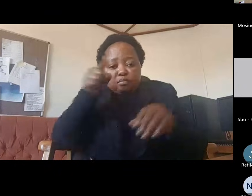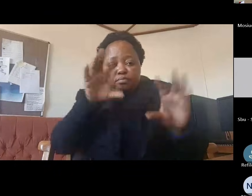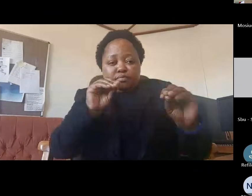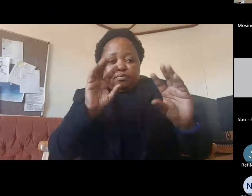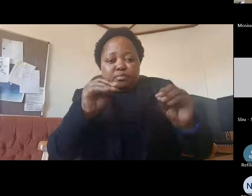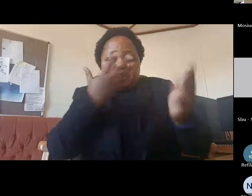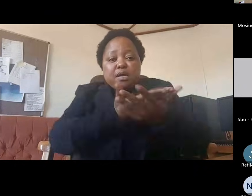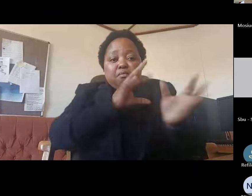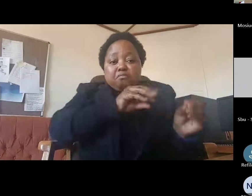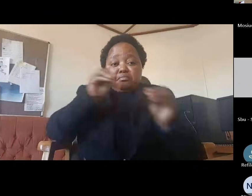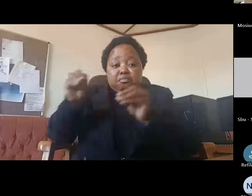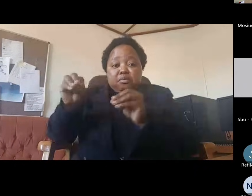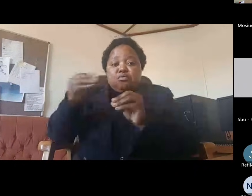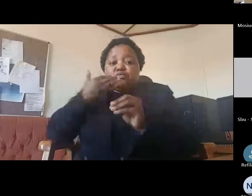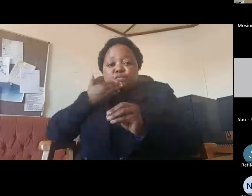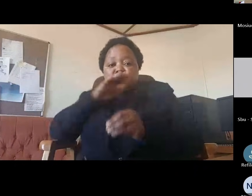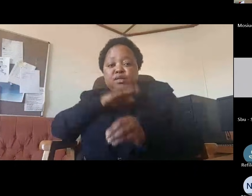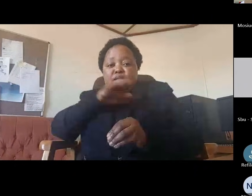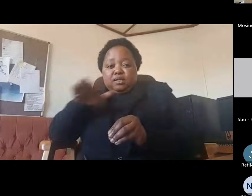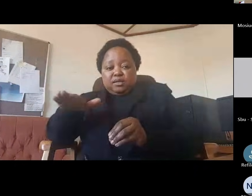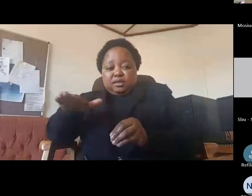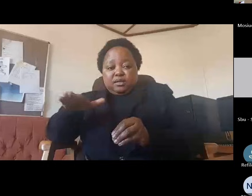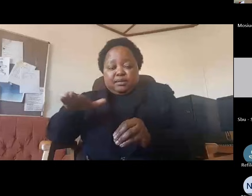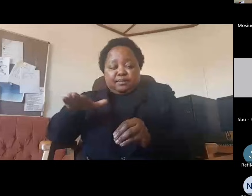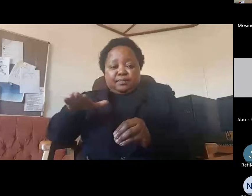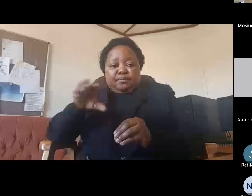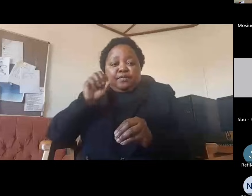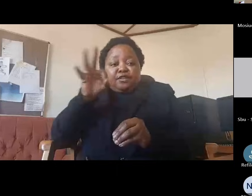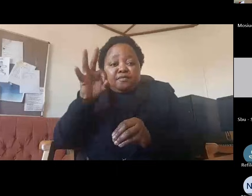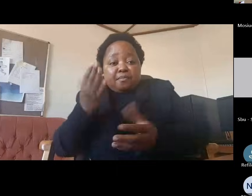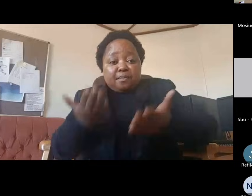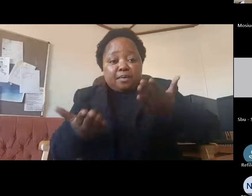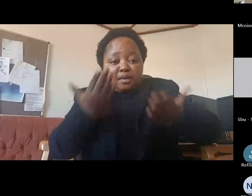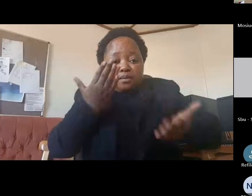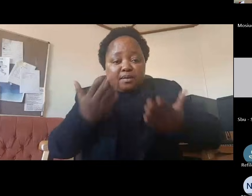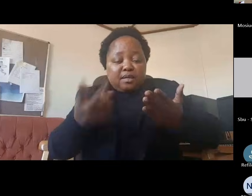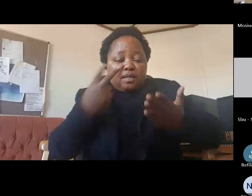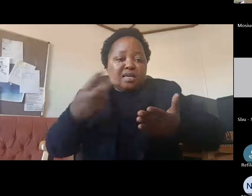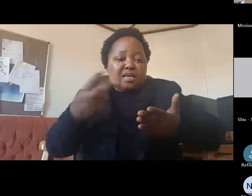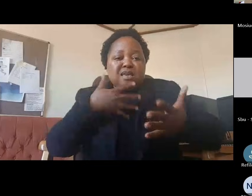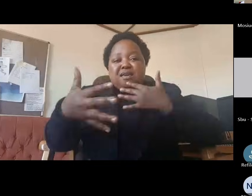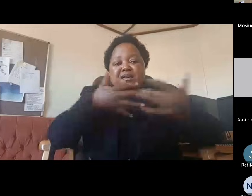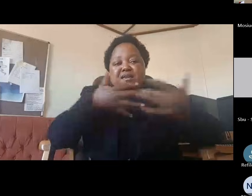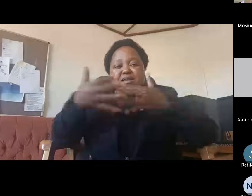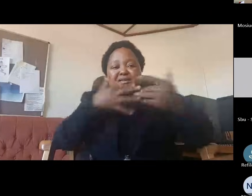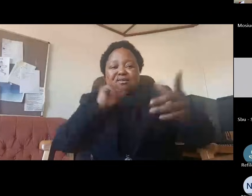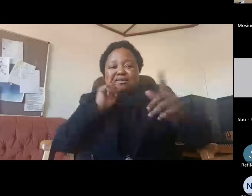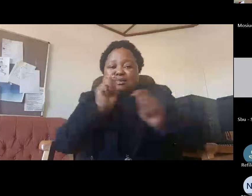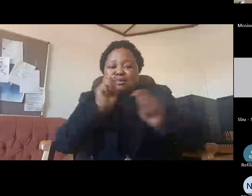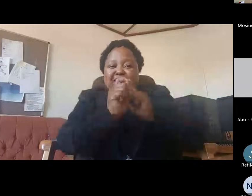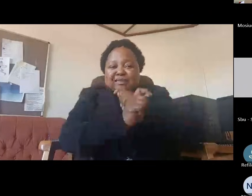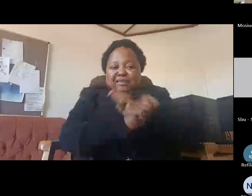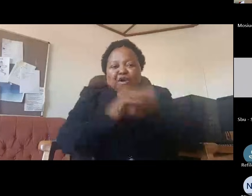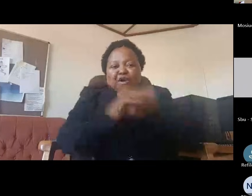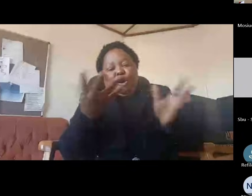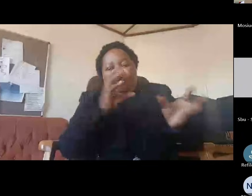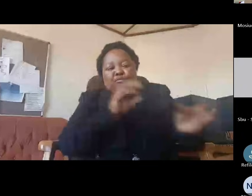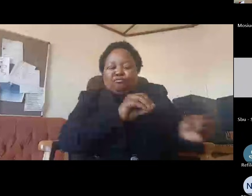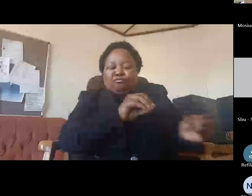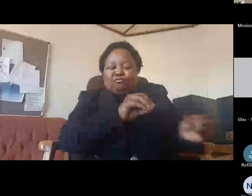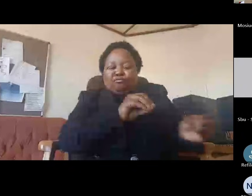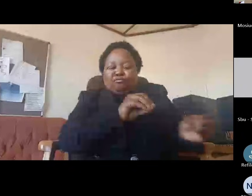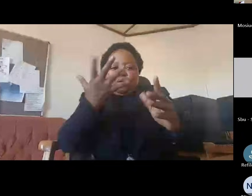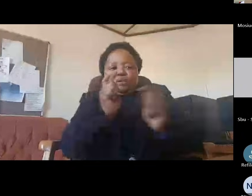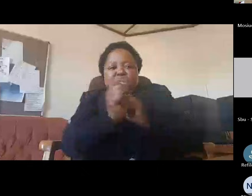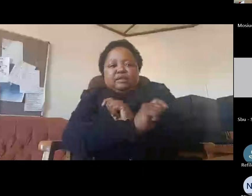their children, and whether they see any sort of shifts or changes in why violence